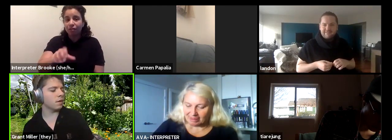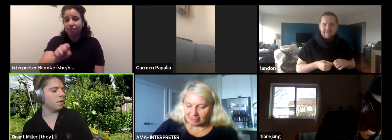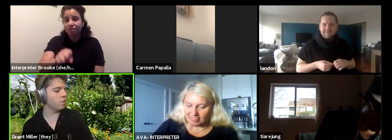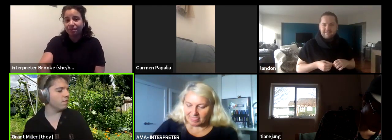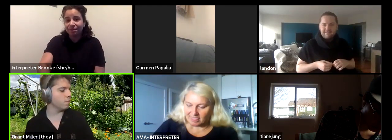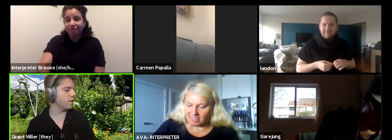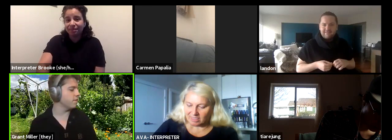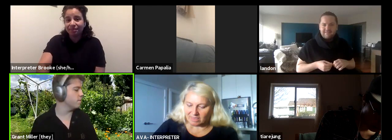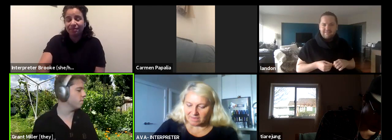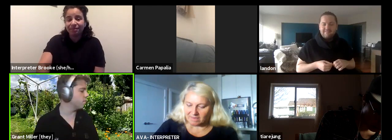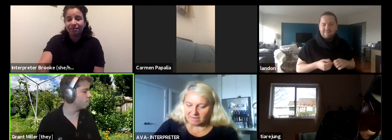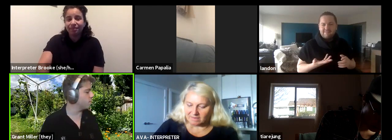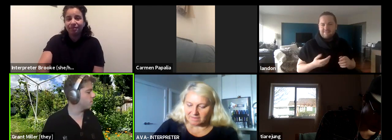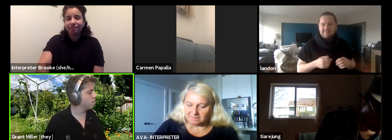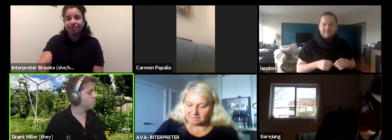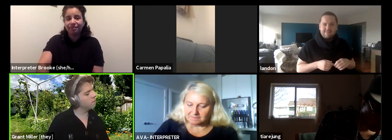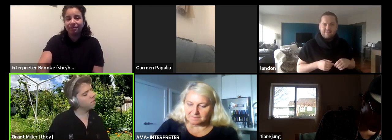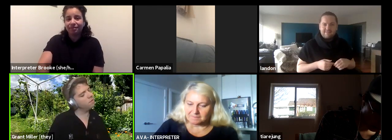And